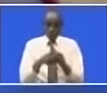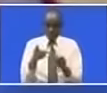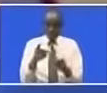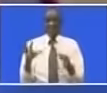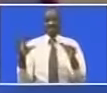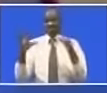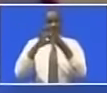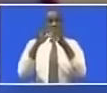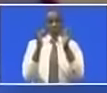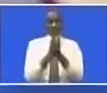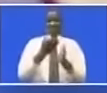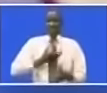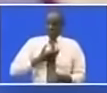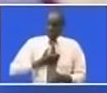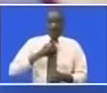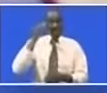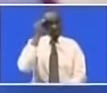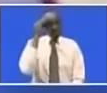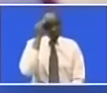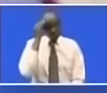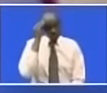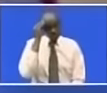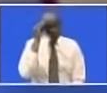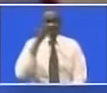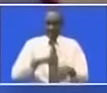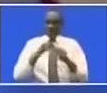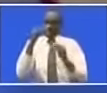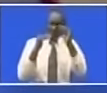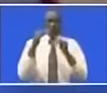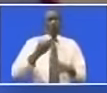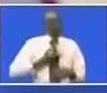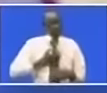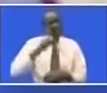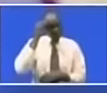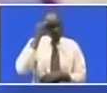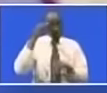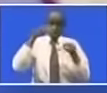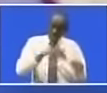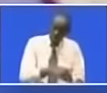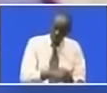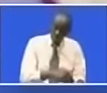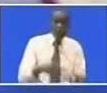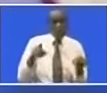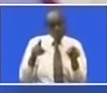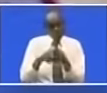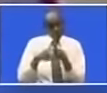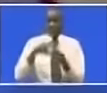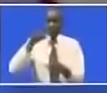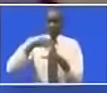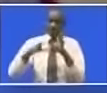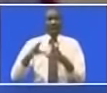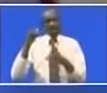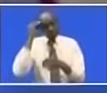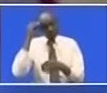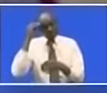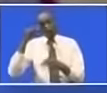linked with the civic education, because as the level of civic education goes down, then voter education is